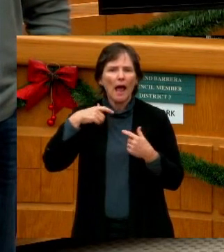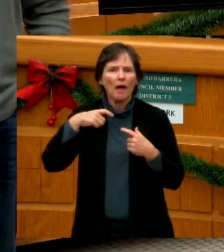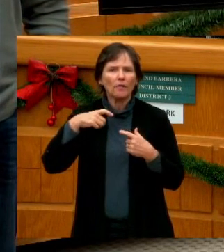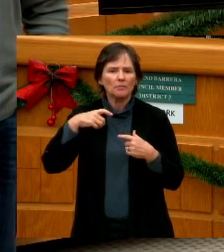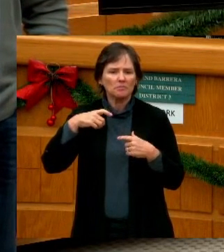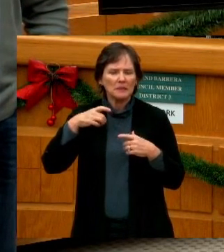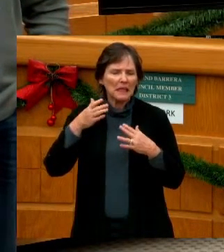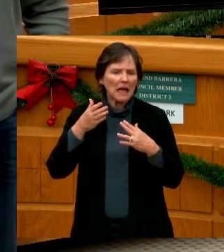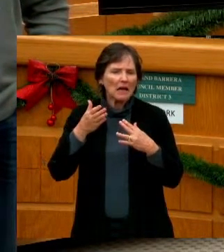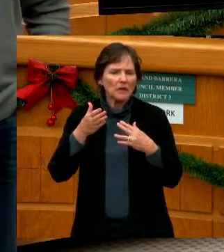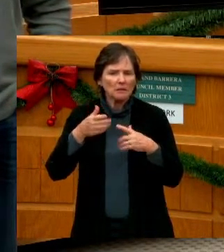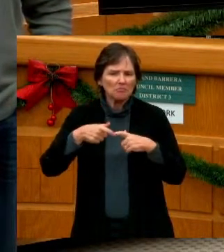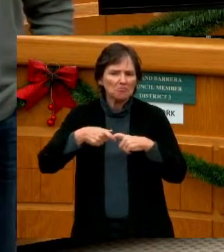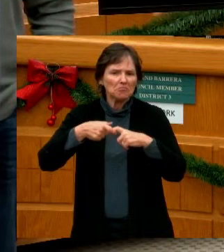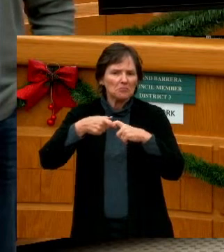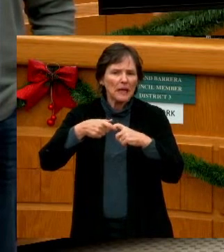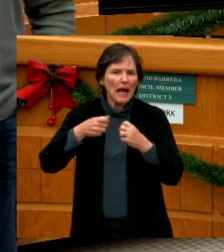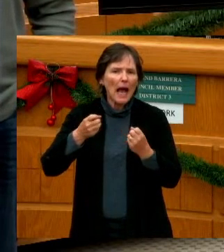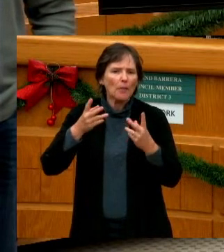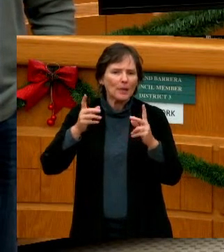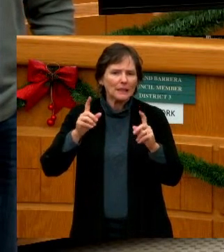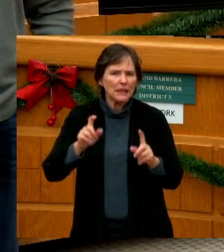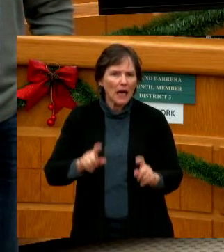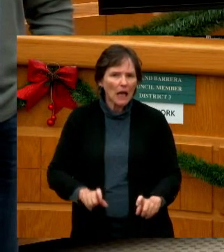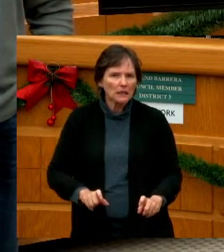in things like the number of people testing positive.